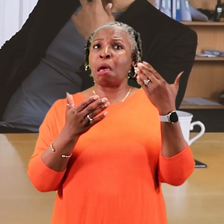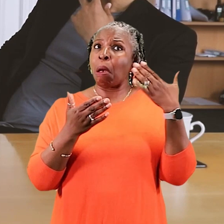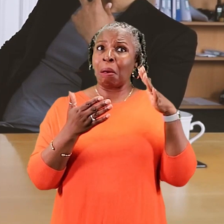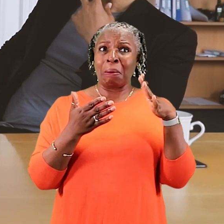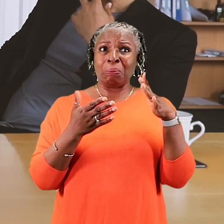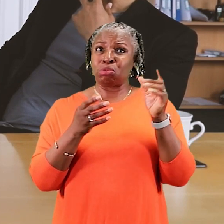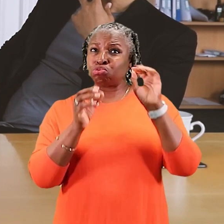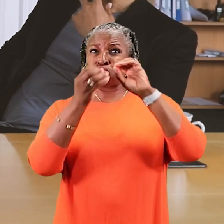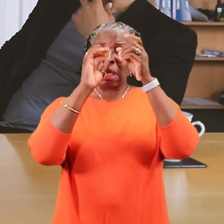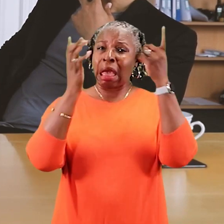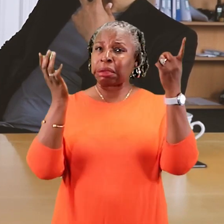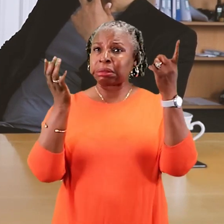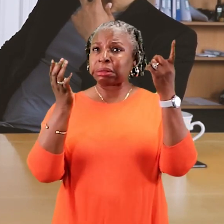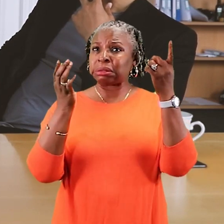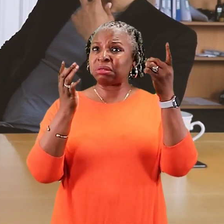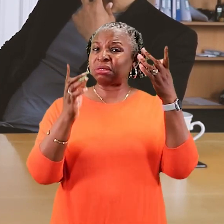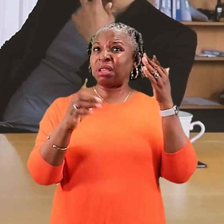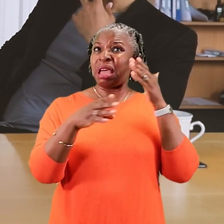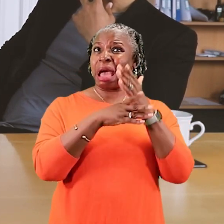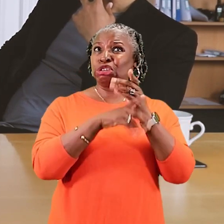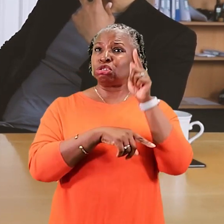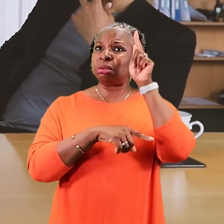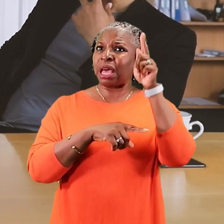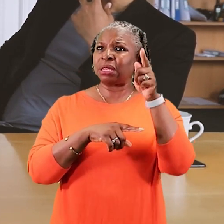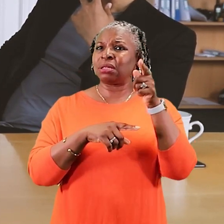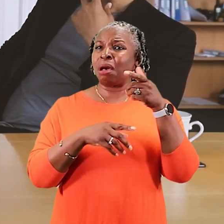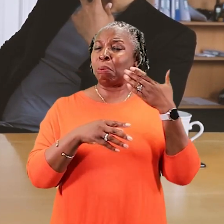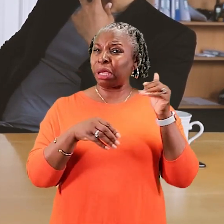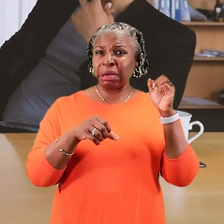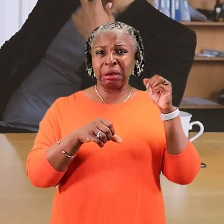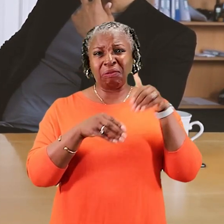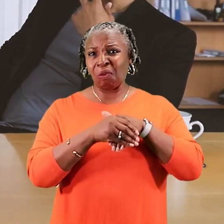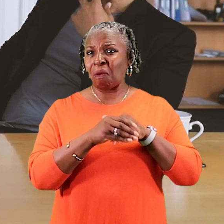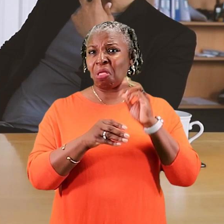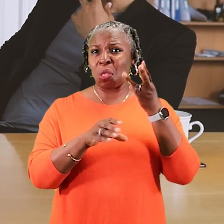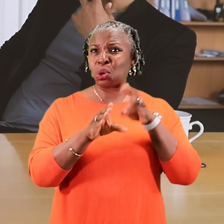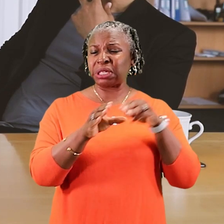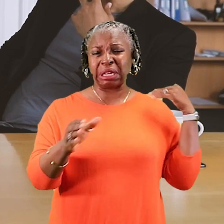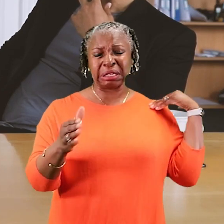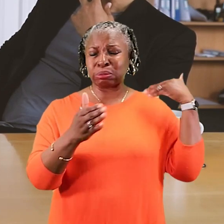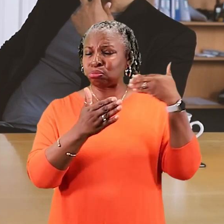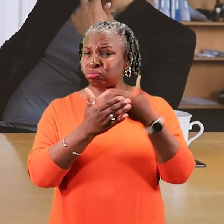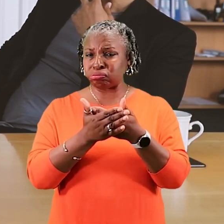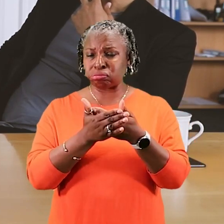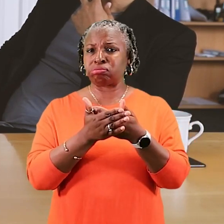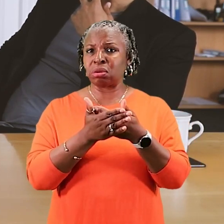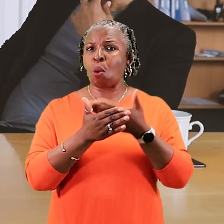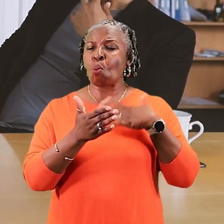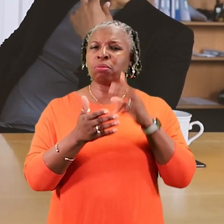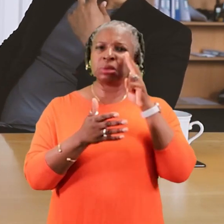of course I've been working for this for 30 years. I really would like to see a change considering I'm in such an influential